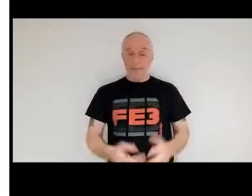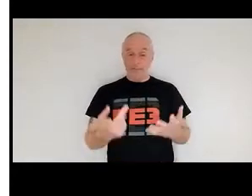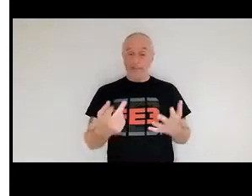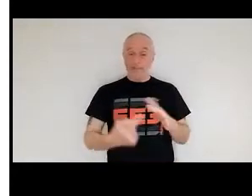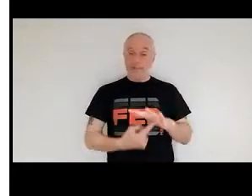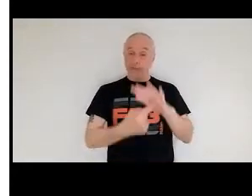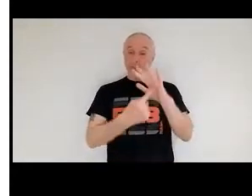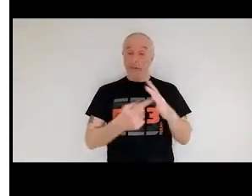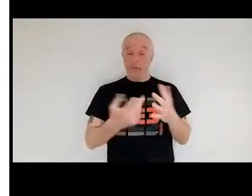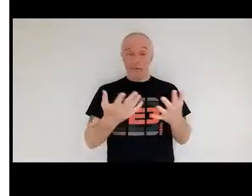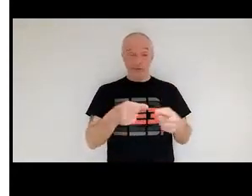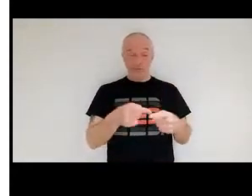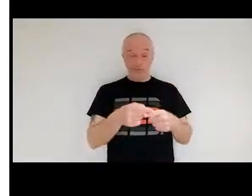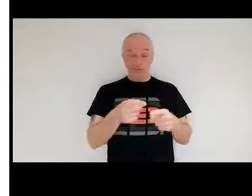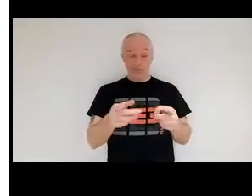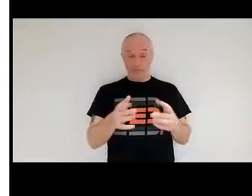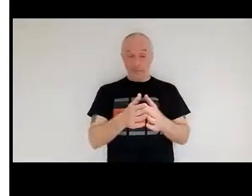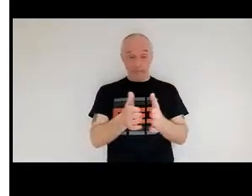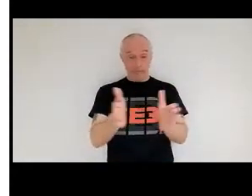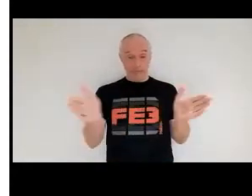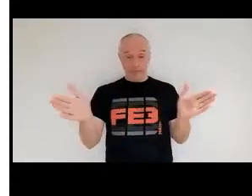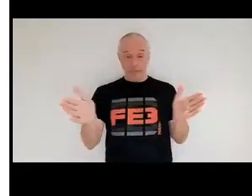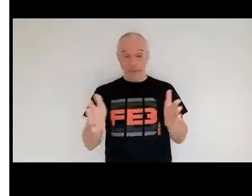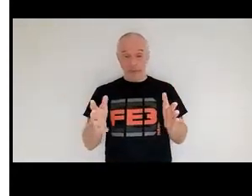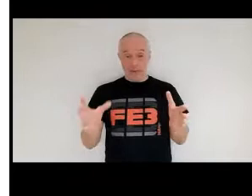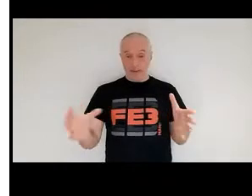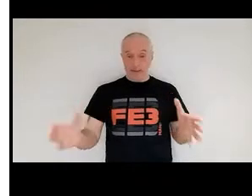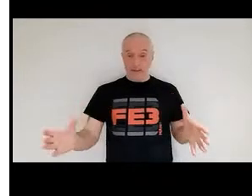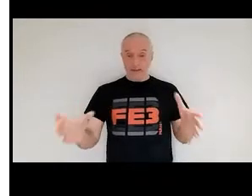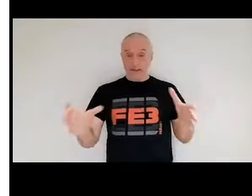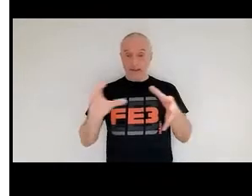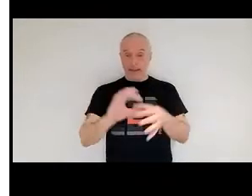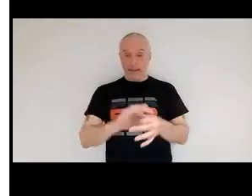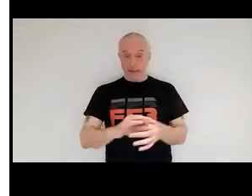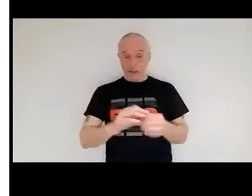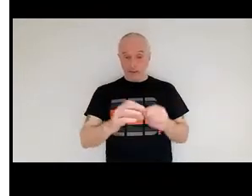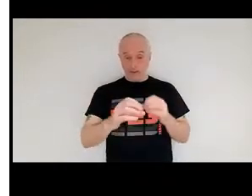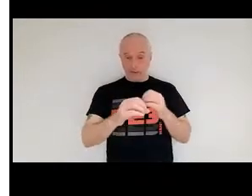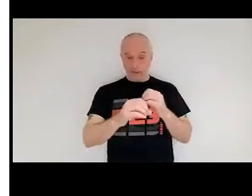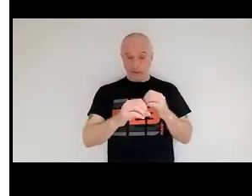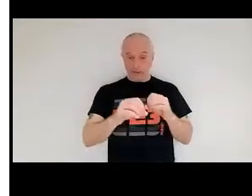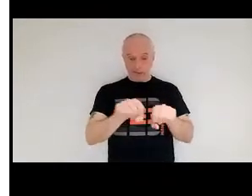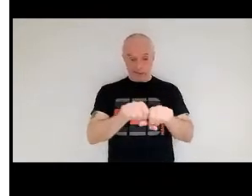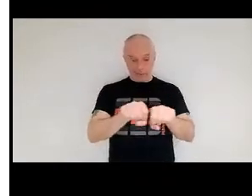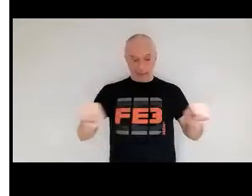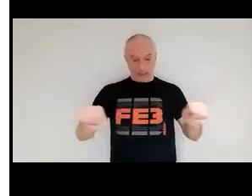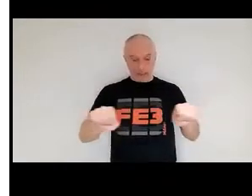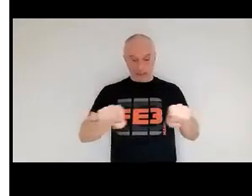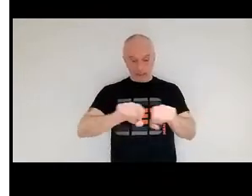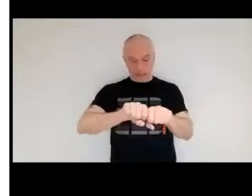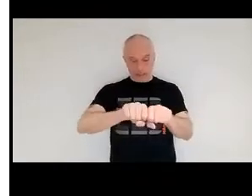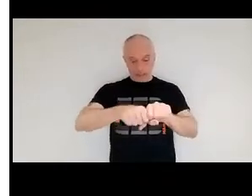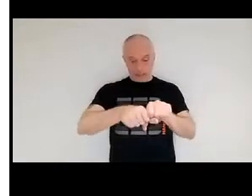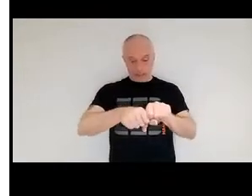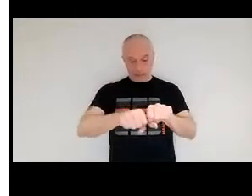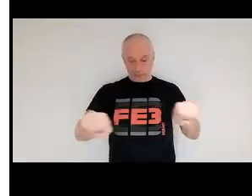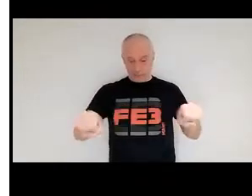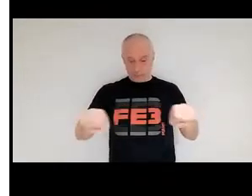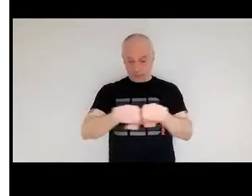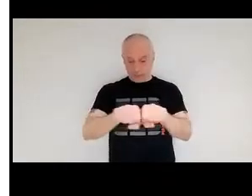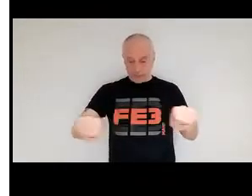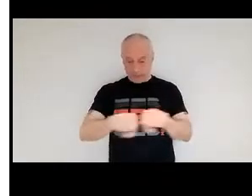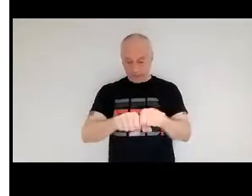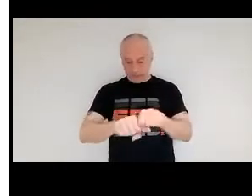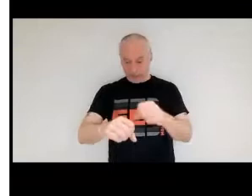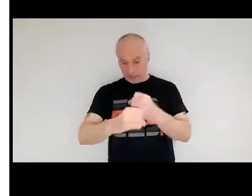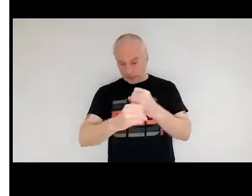ubiquitous in terms of the stuff that builds all of the pipework, all of the components, all of the appliances, etc. There has to be a material of